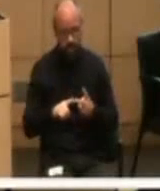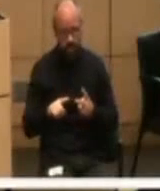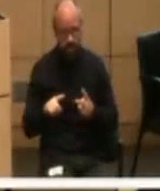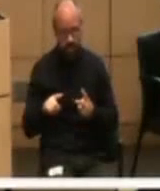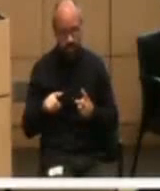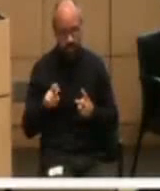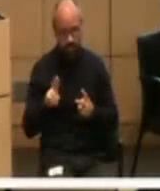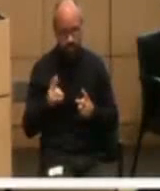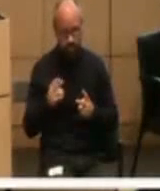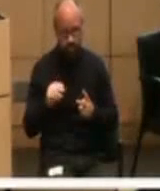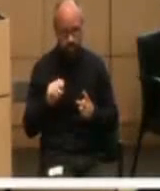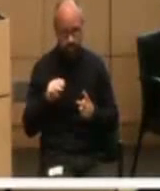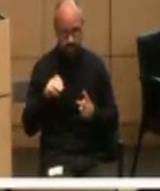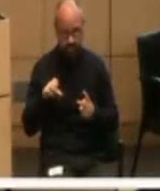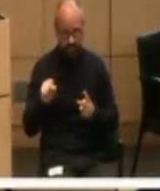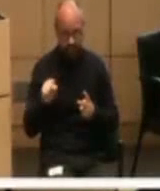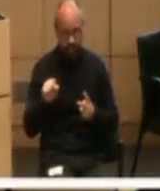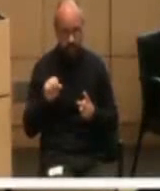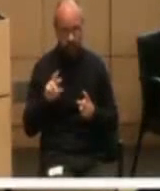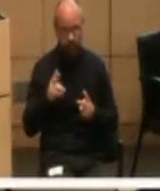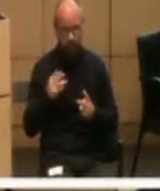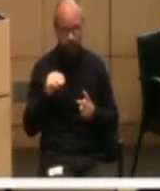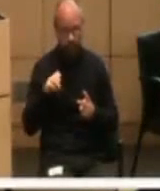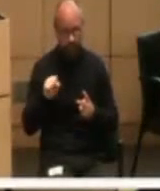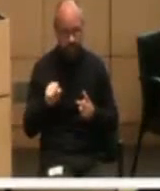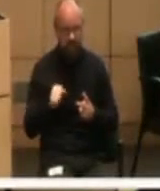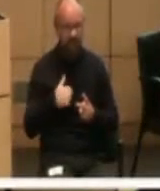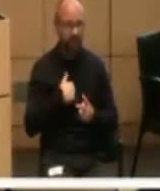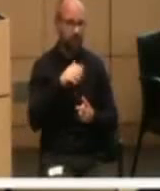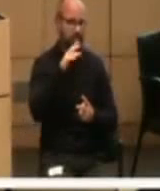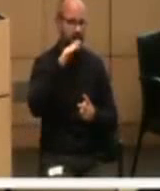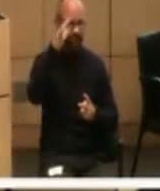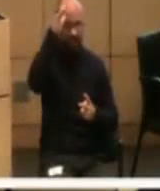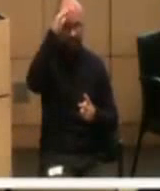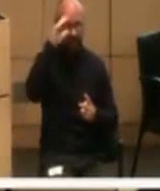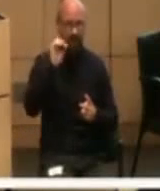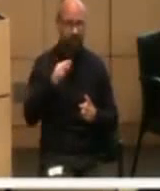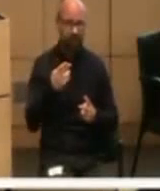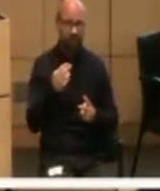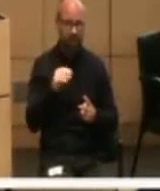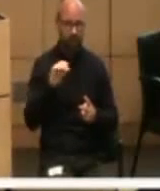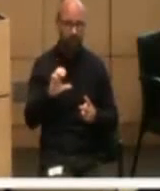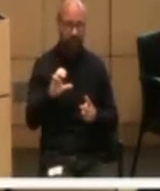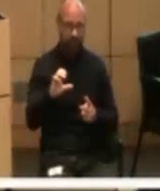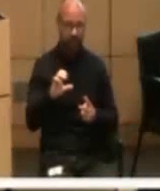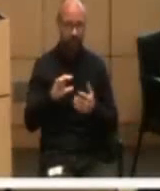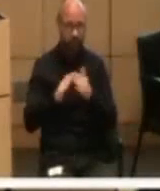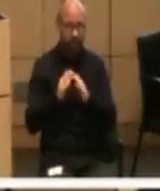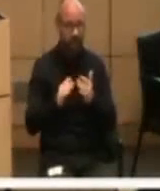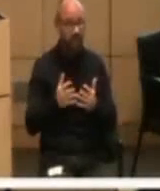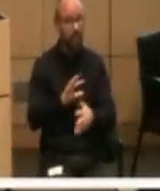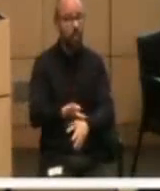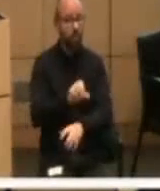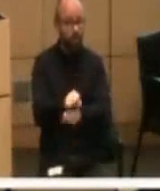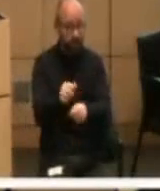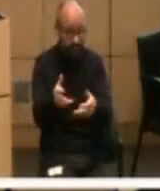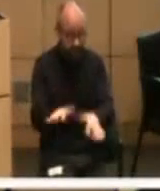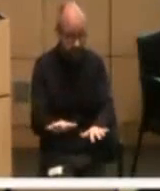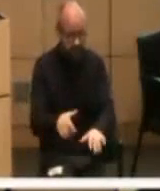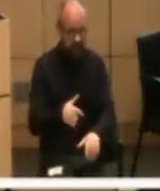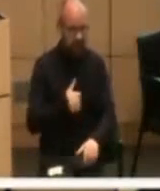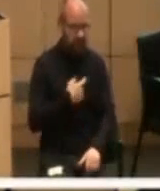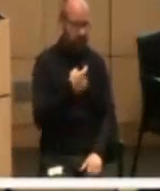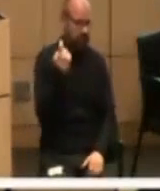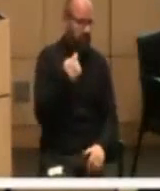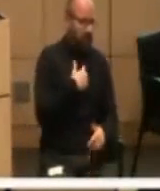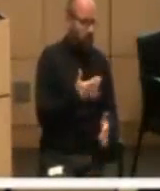Because I think as a member or parent of a member of the hemonc community, once you get done with appointments, you don't want to go back there